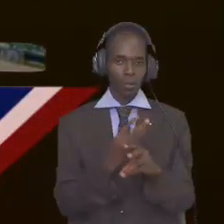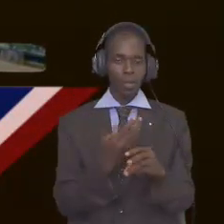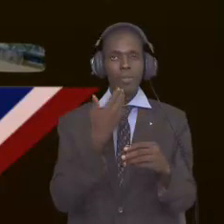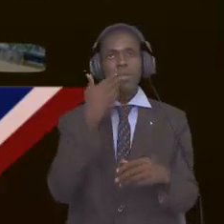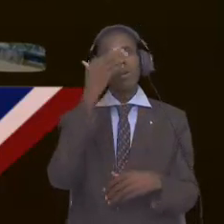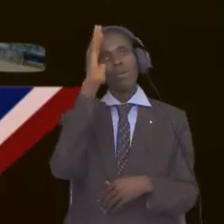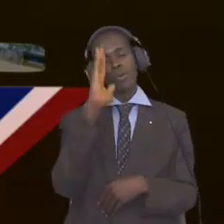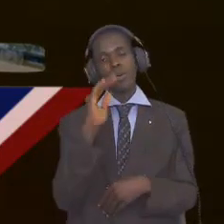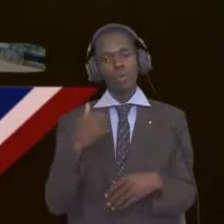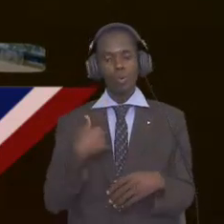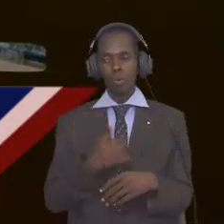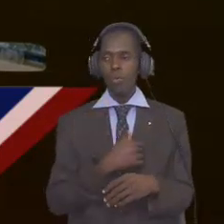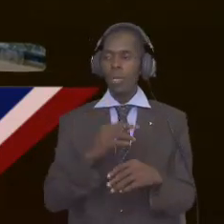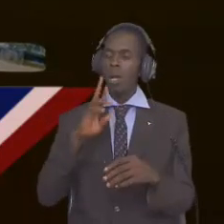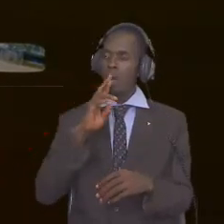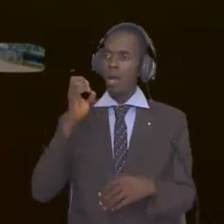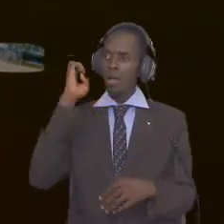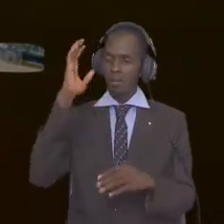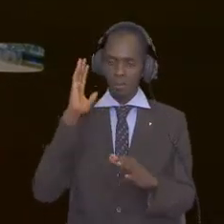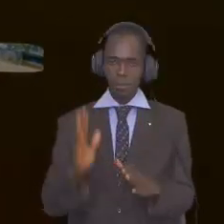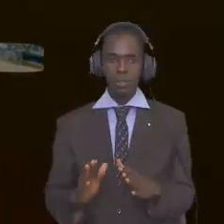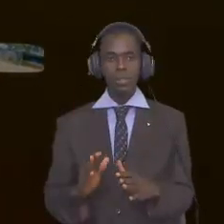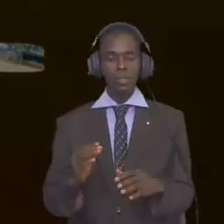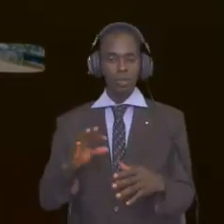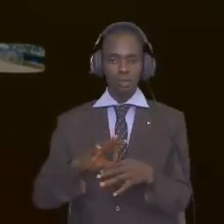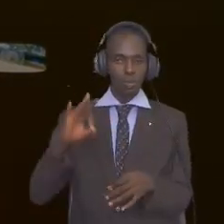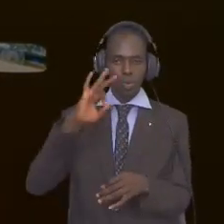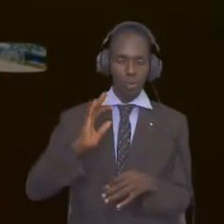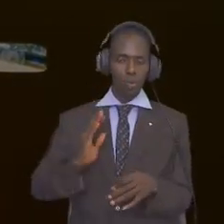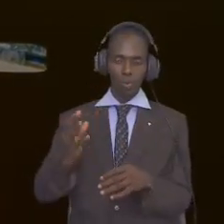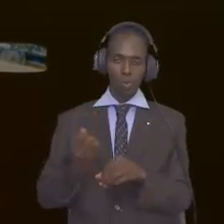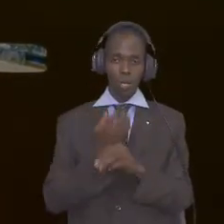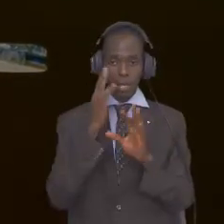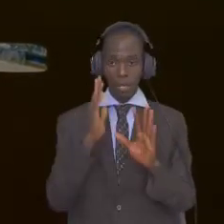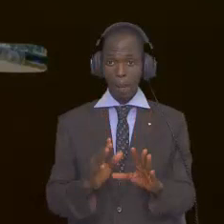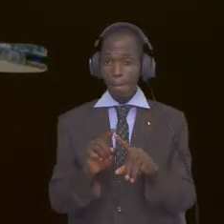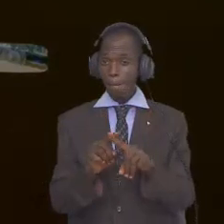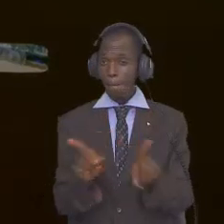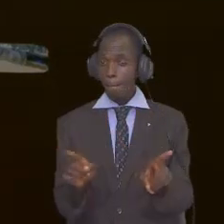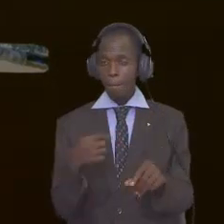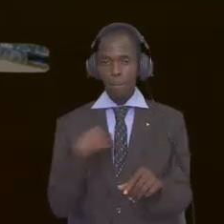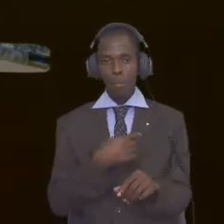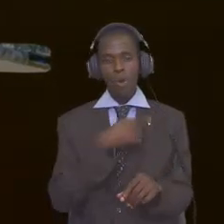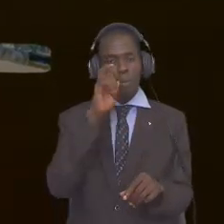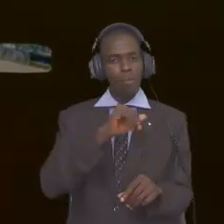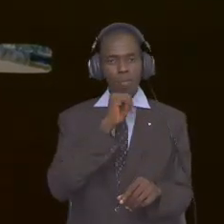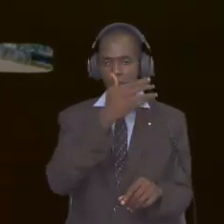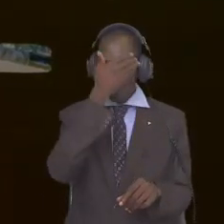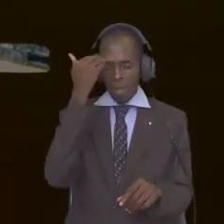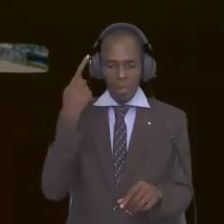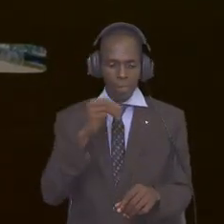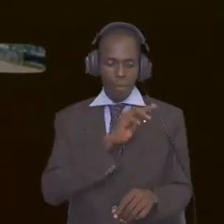soul winners. And thank God we're reaching out to the people in the world. But we must not forget the members of the church,